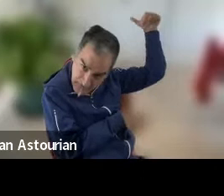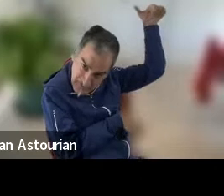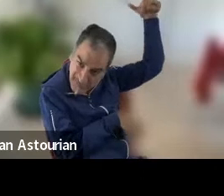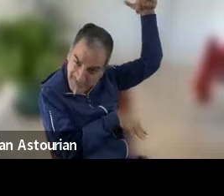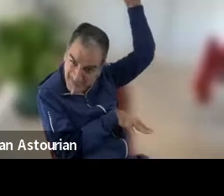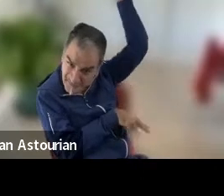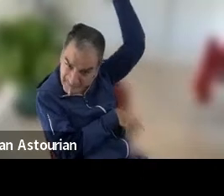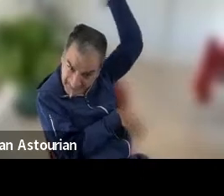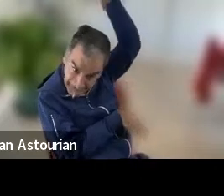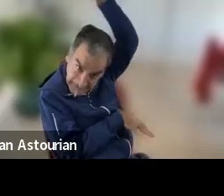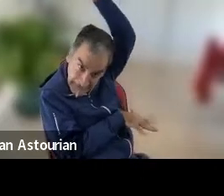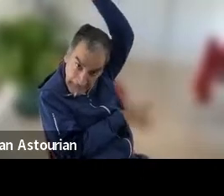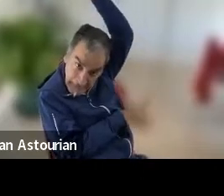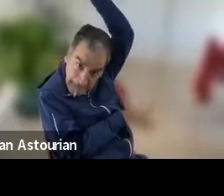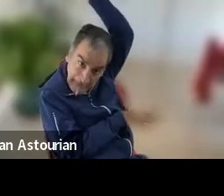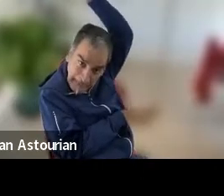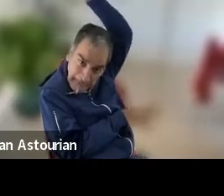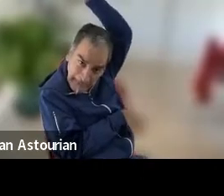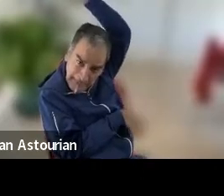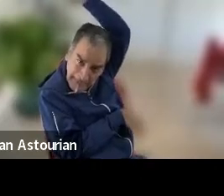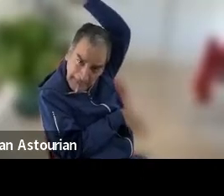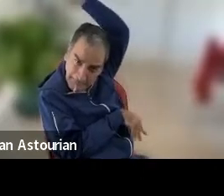happening in this